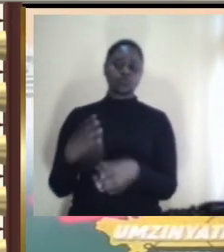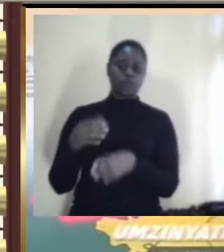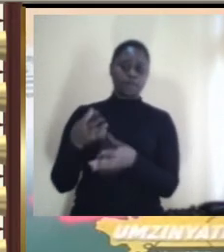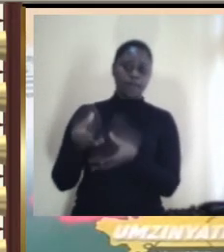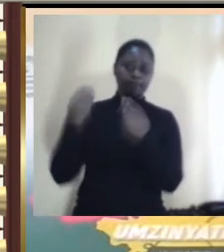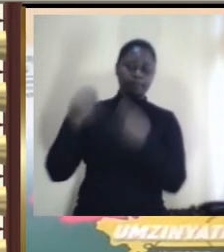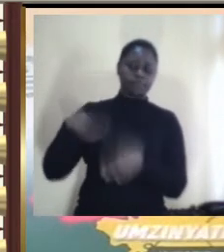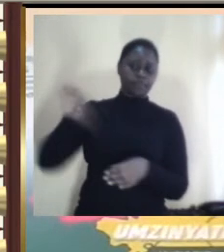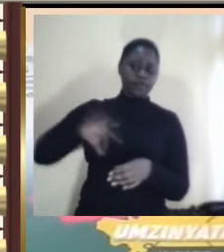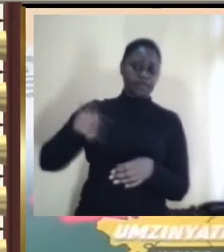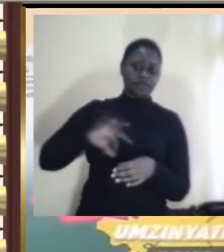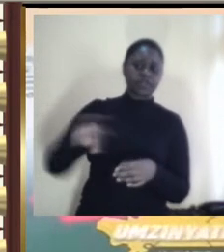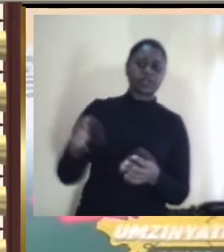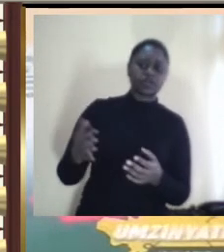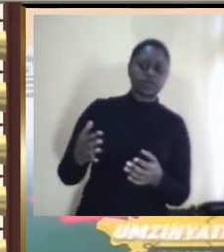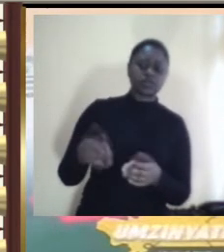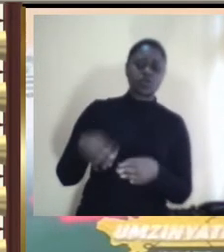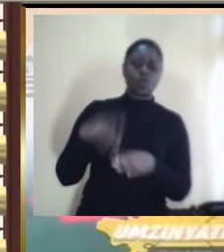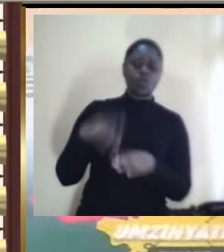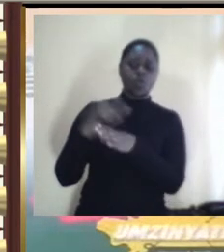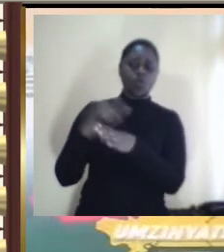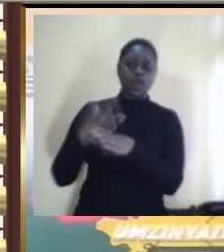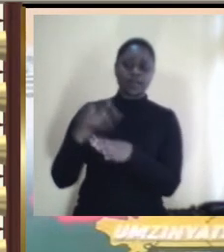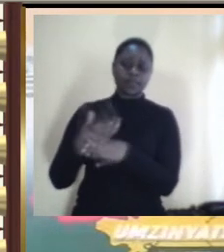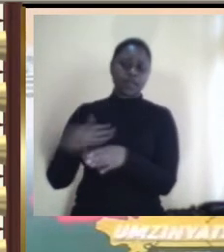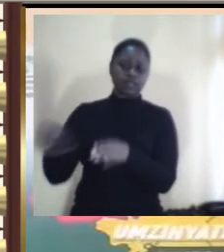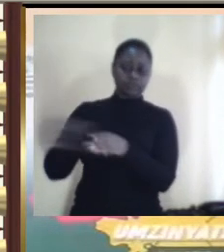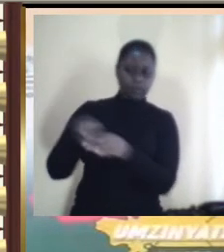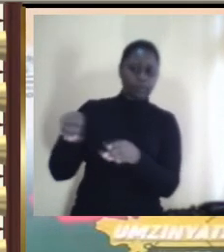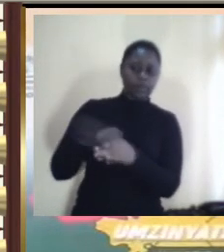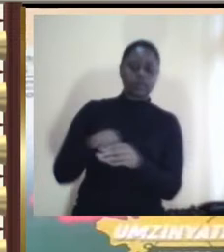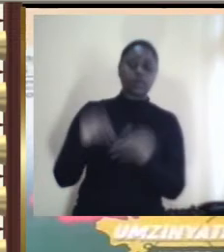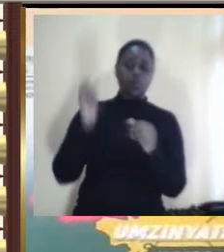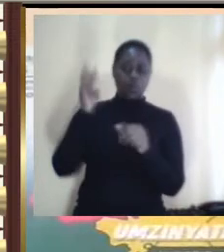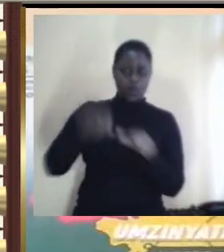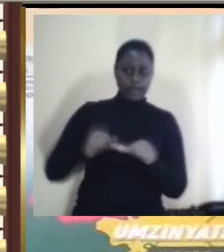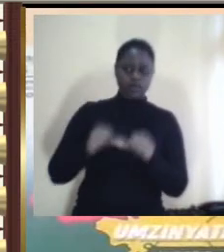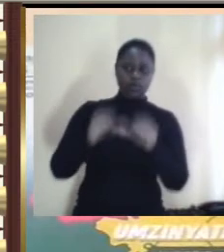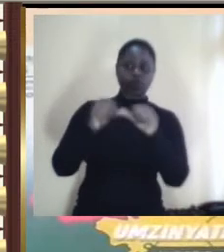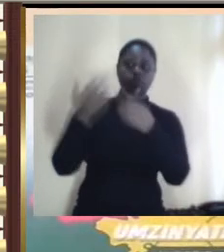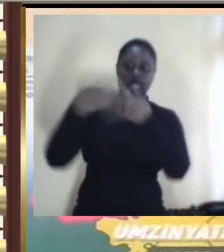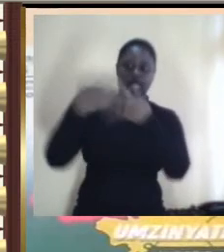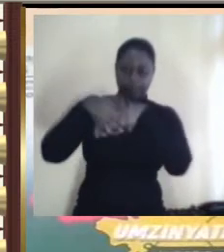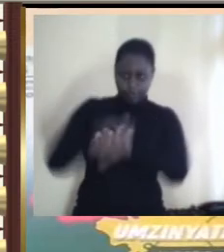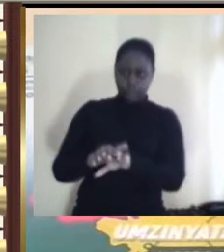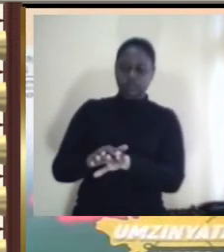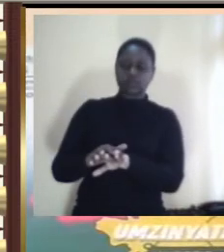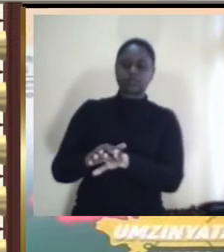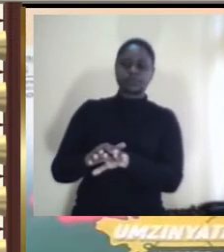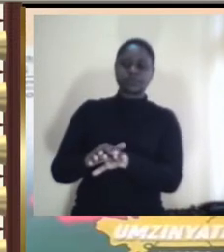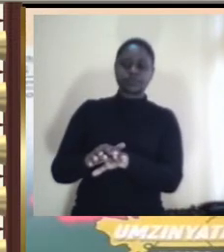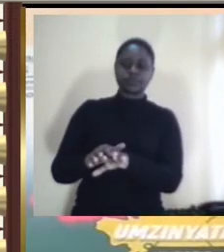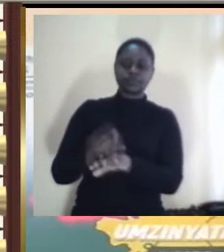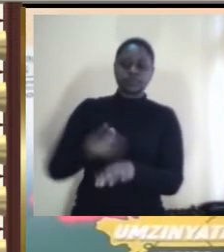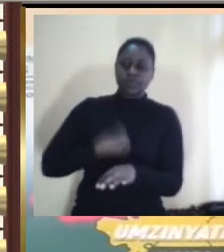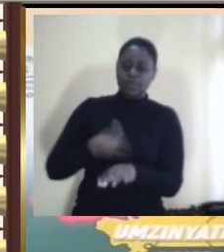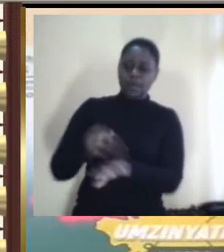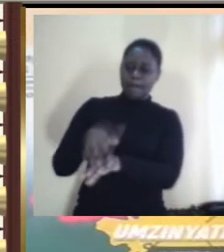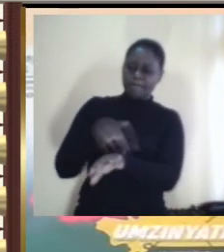virtual workplace experience. It will continue to implement this youth